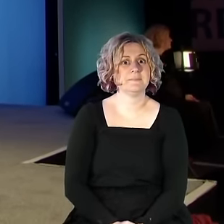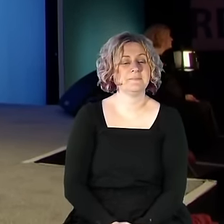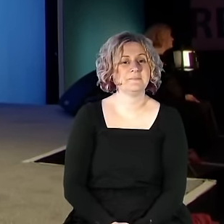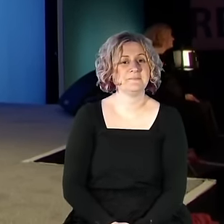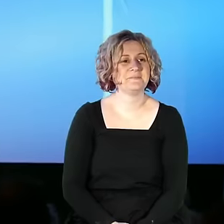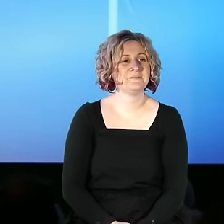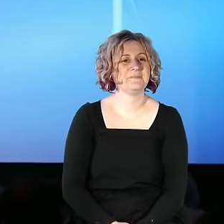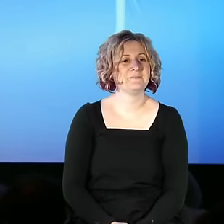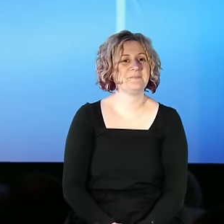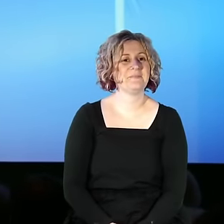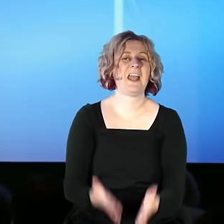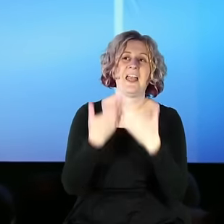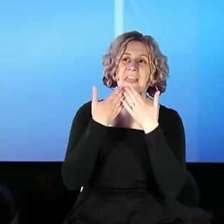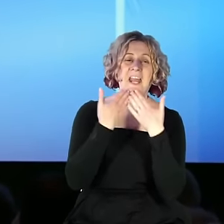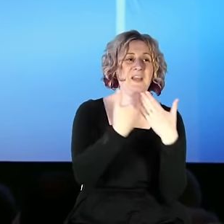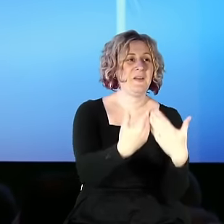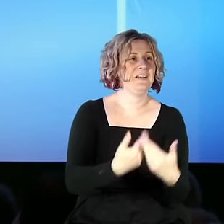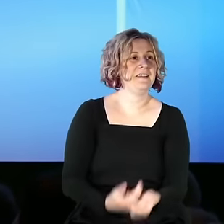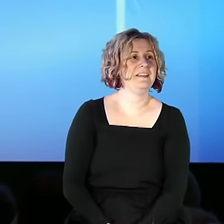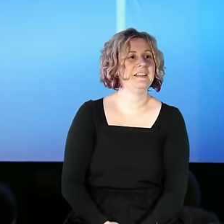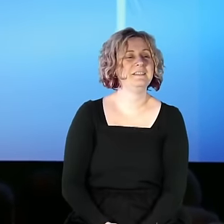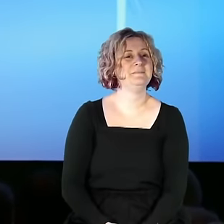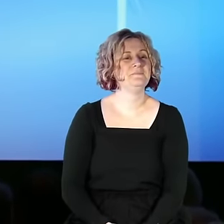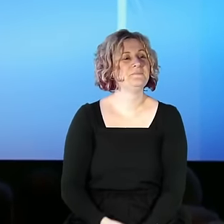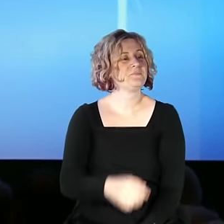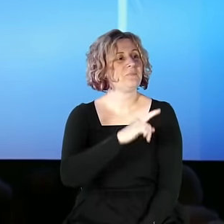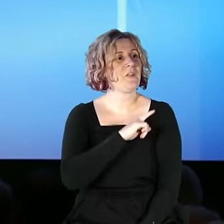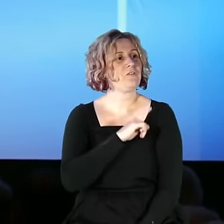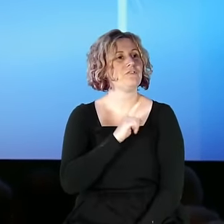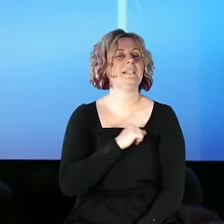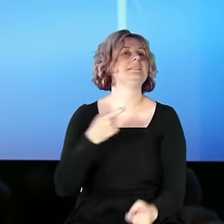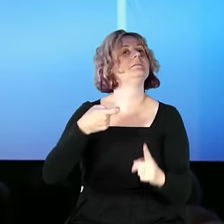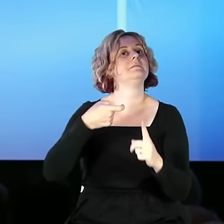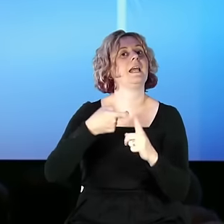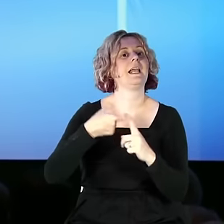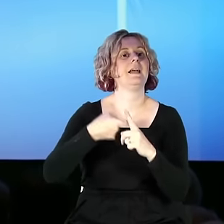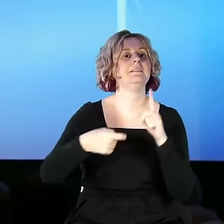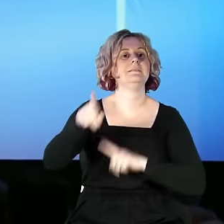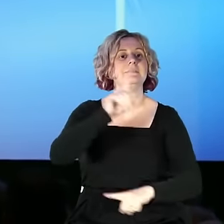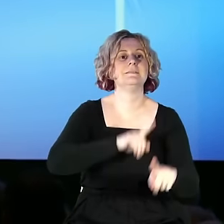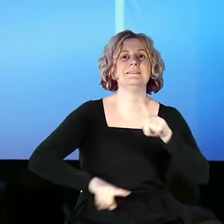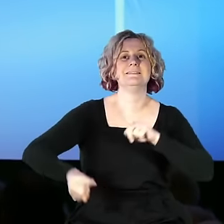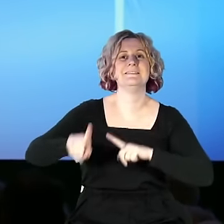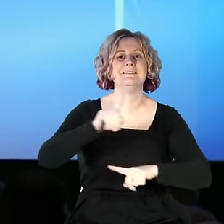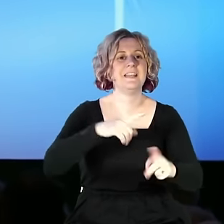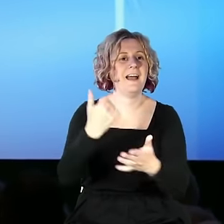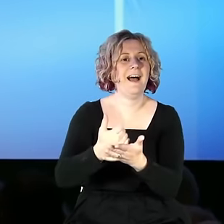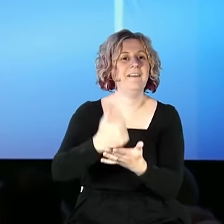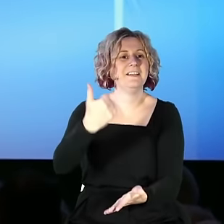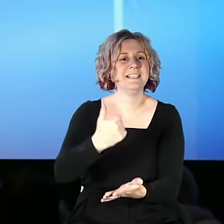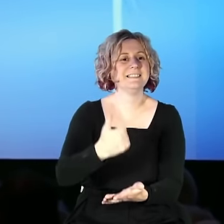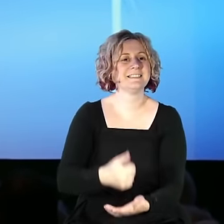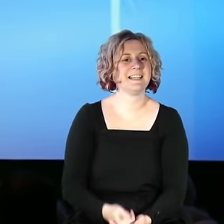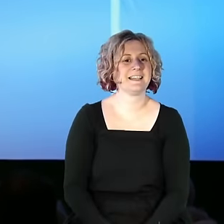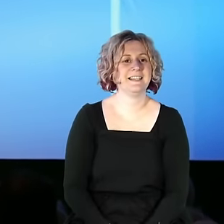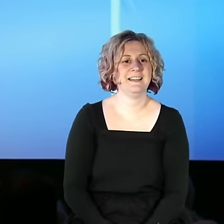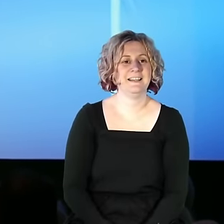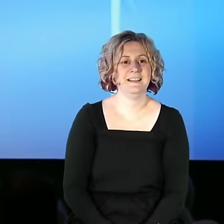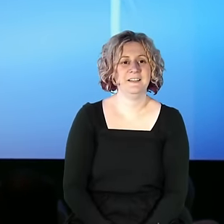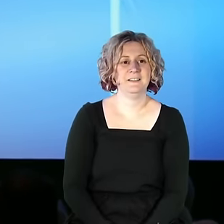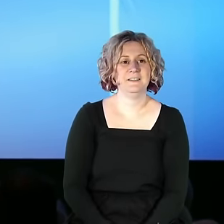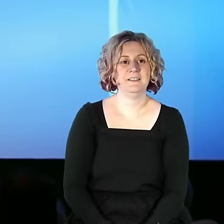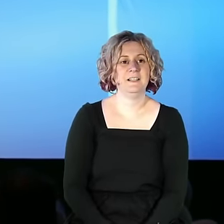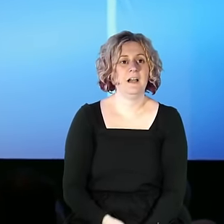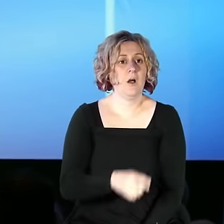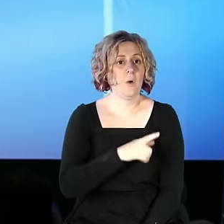Brilliant. Well, thank you, Jonathan. Well, one of the reasons that Keswick Convention is such a fantastic event is that because there is no charge